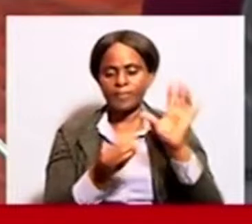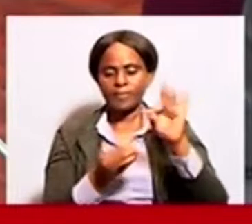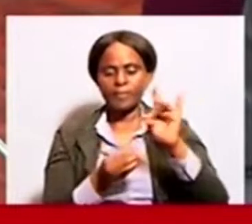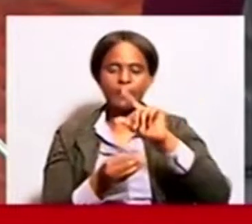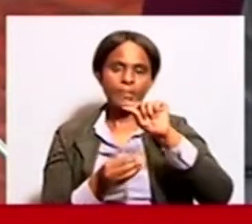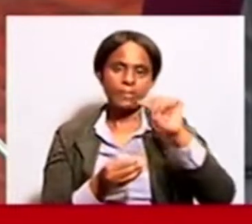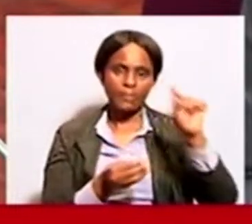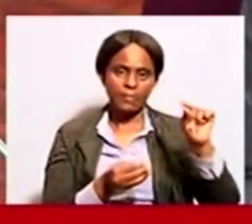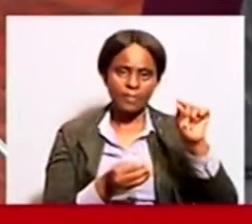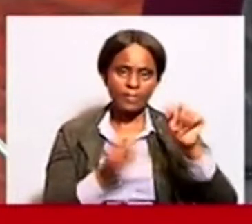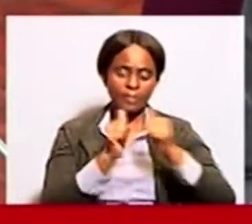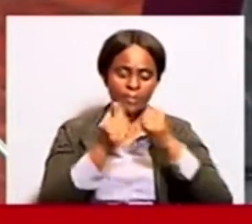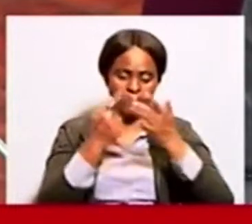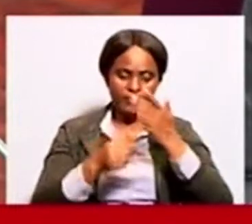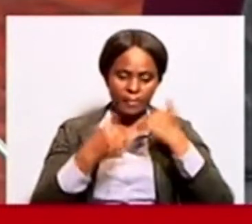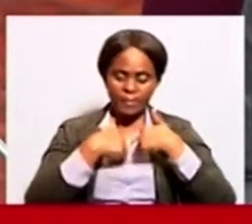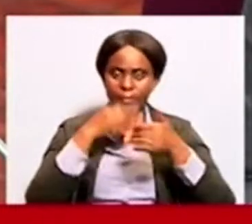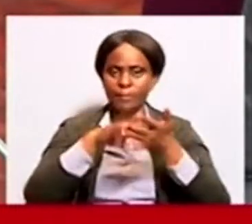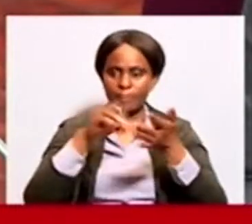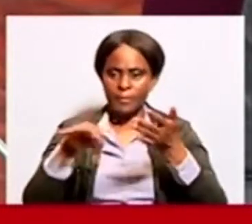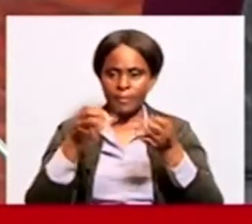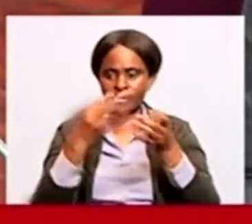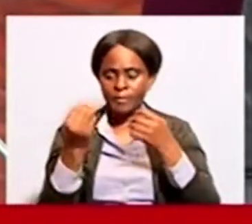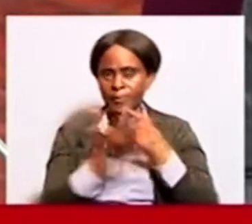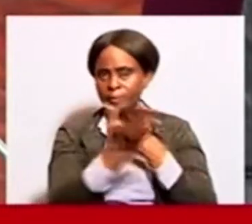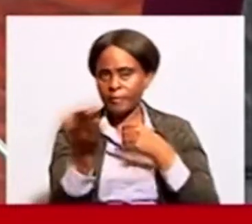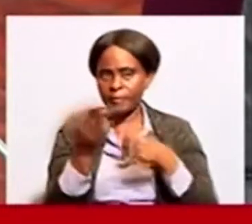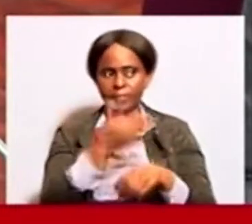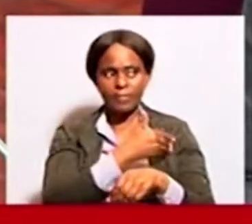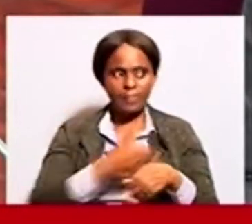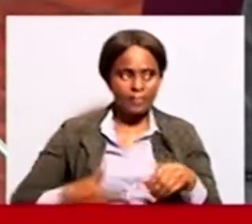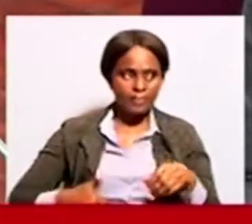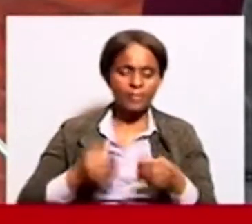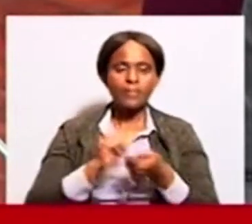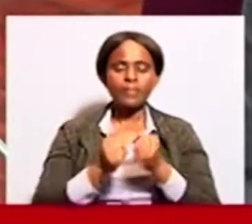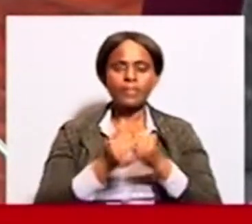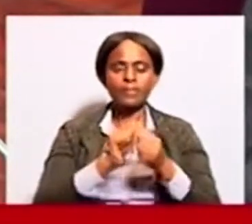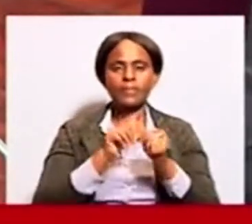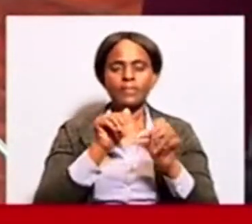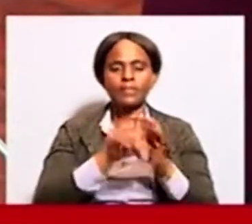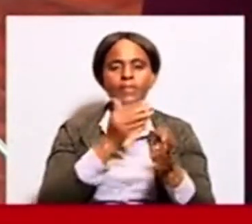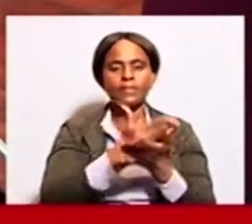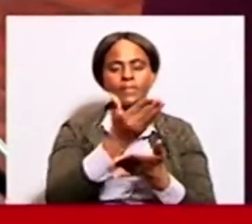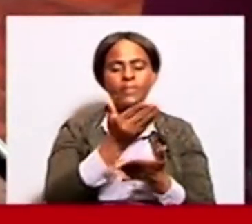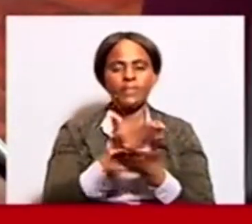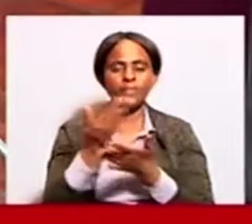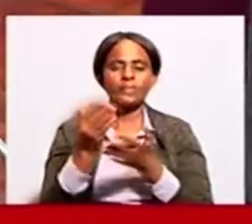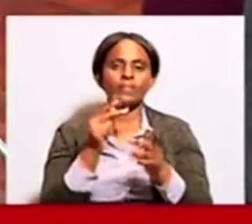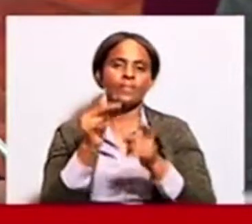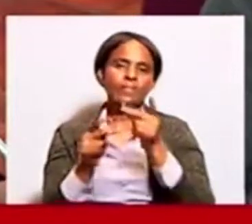2020, which has removed most of the serious bottlenecks in the procurement processes.